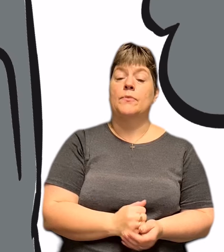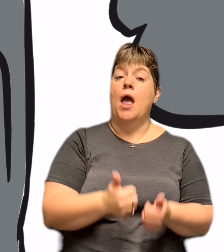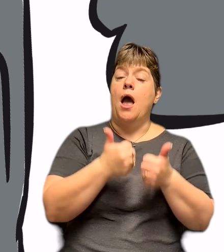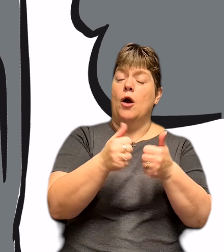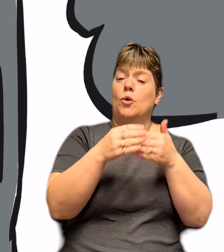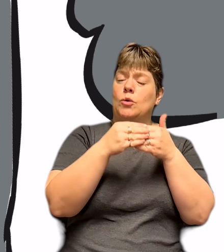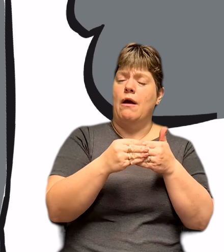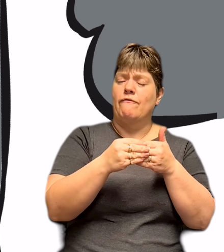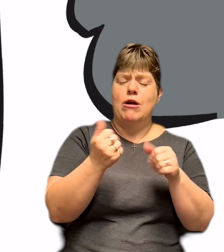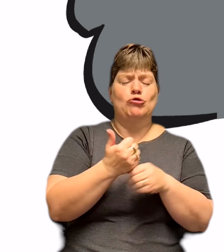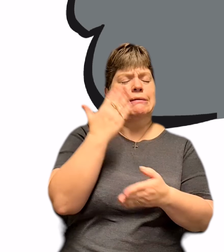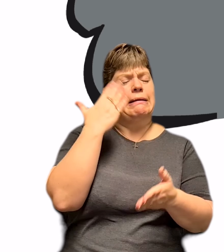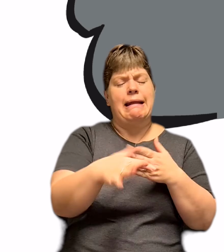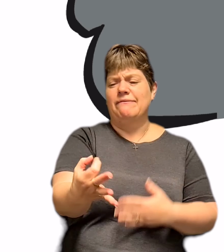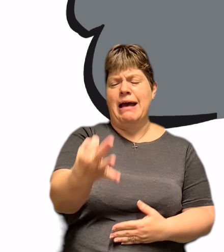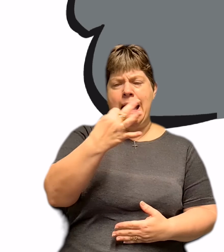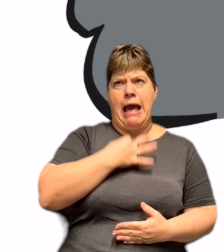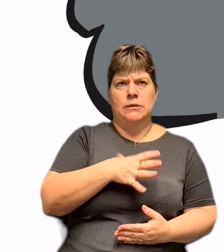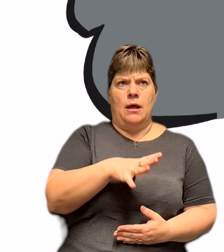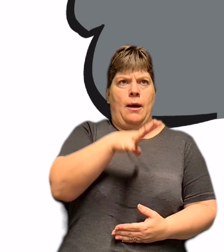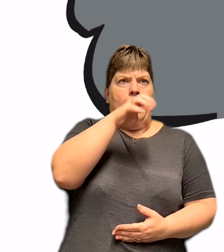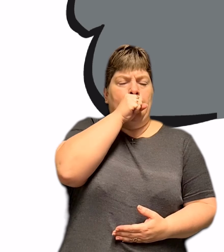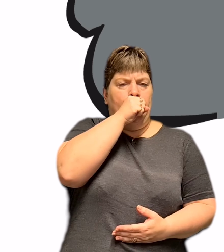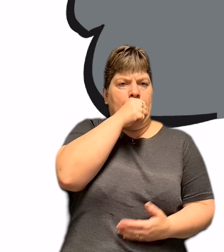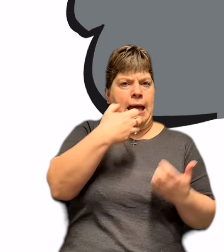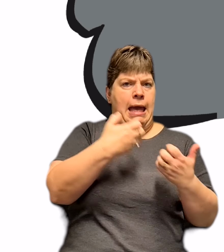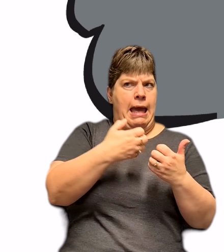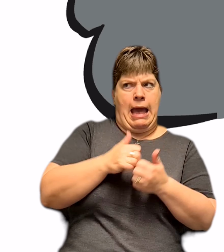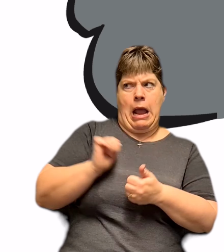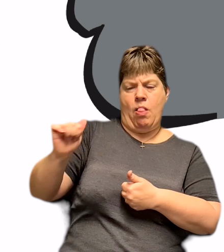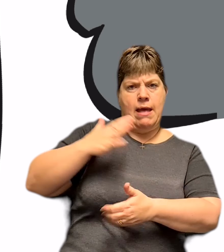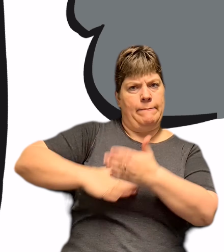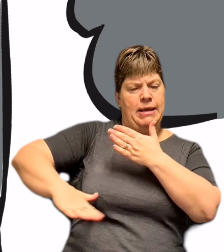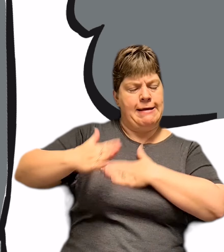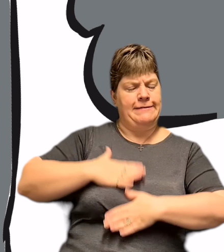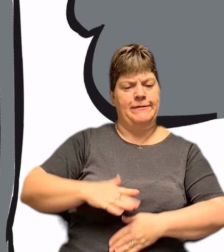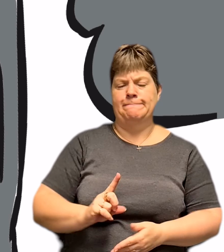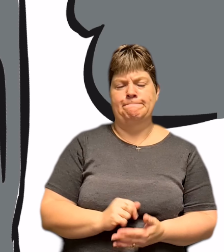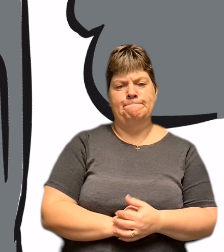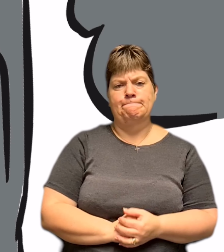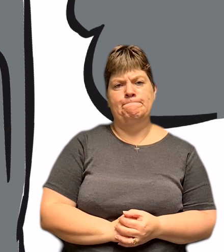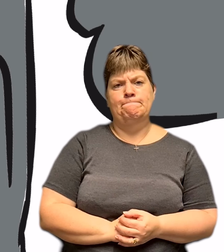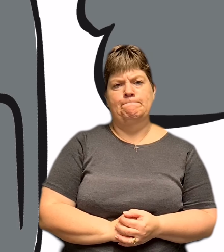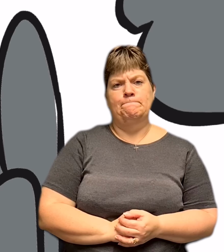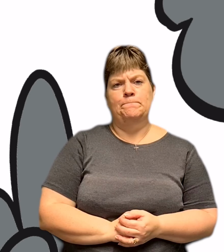A good friend should never ask you to keep secrets about the way they behave.